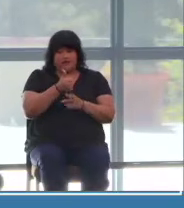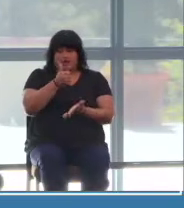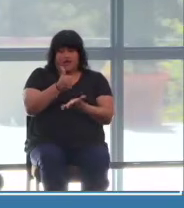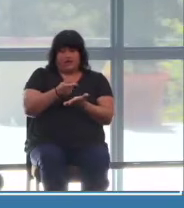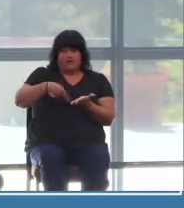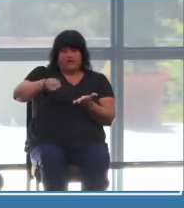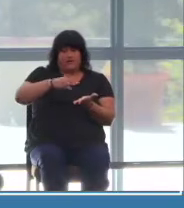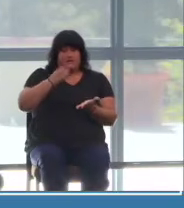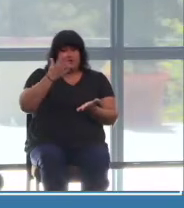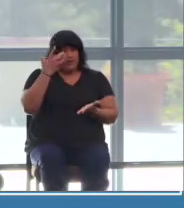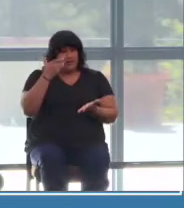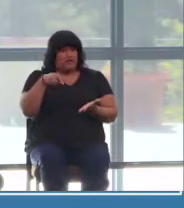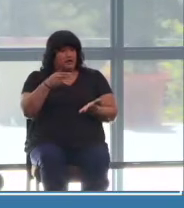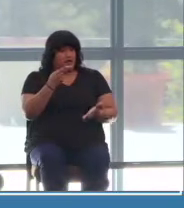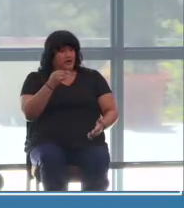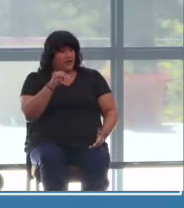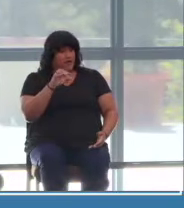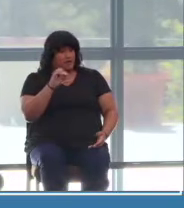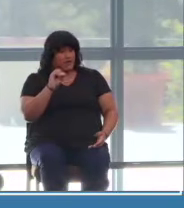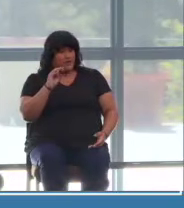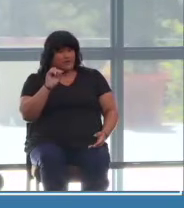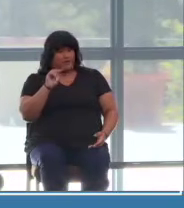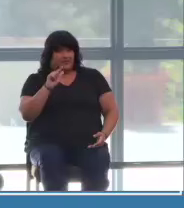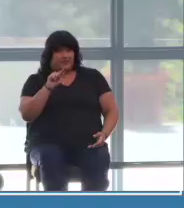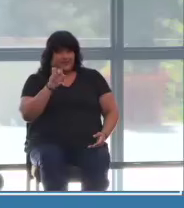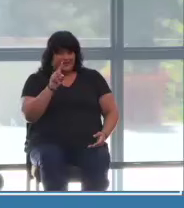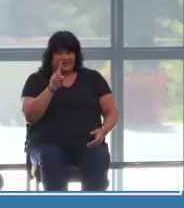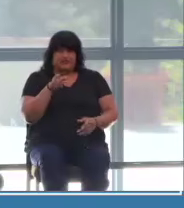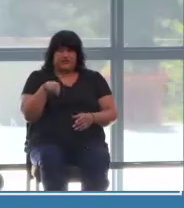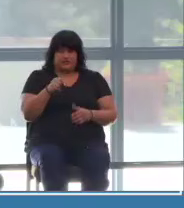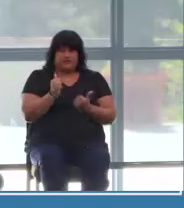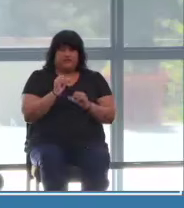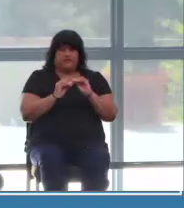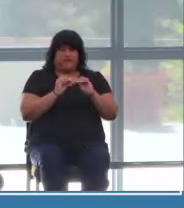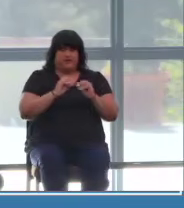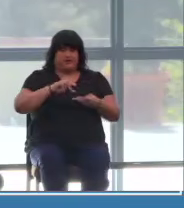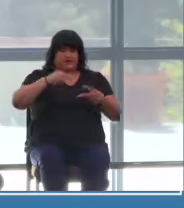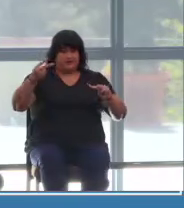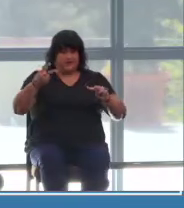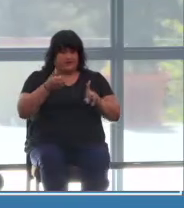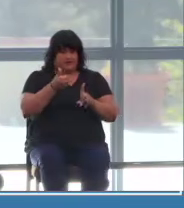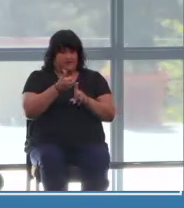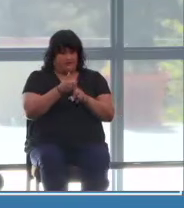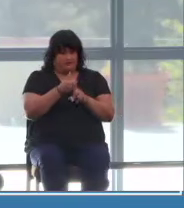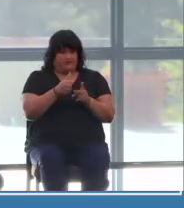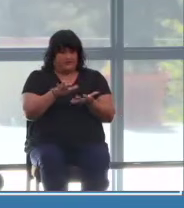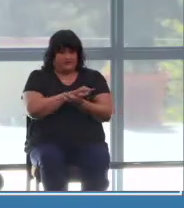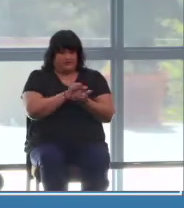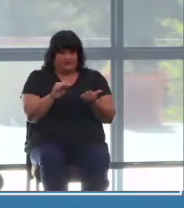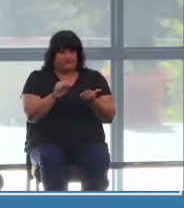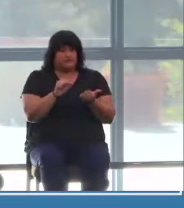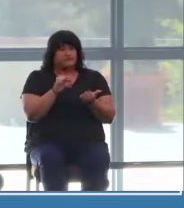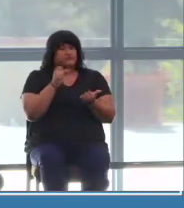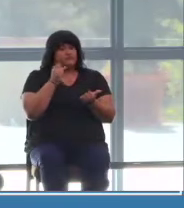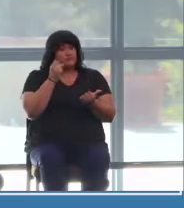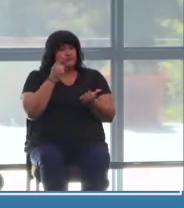they're hypomethylated when they try to repair DNA that's broken. The answer is we know that fish